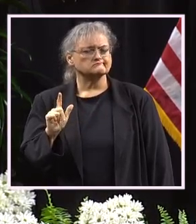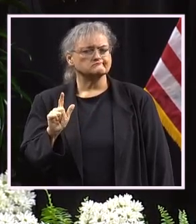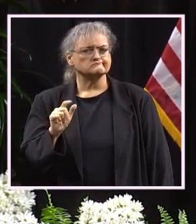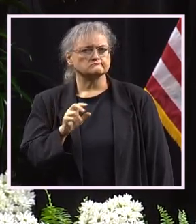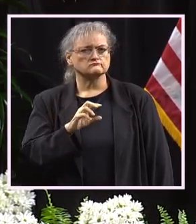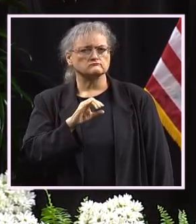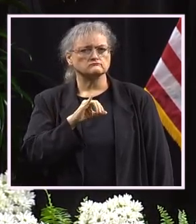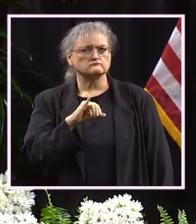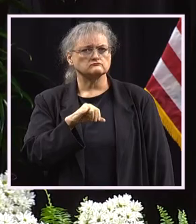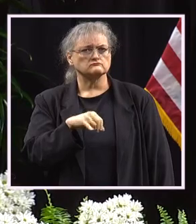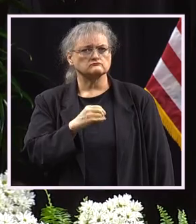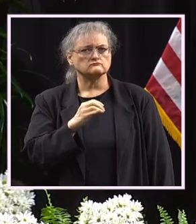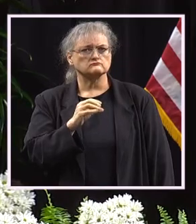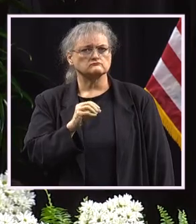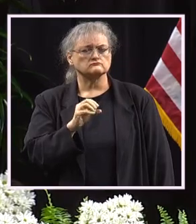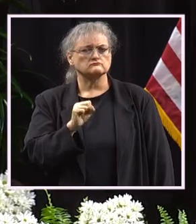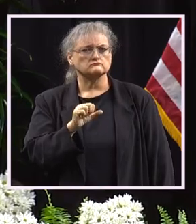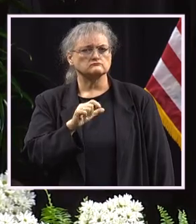Jocelyn A. Martinez.